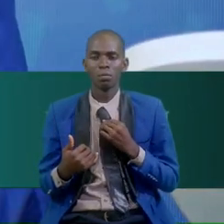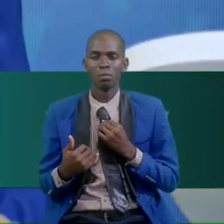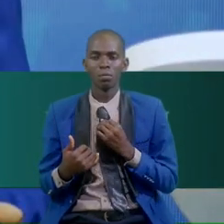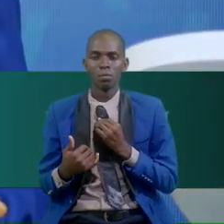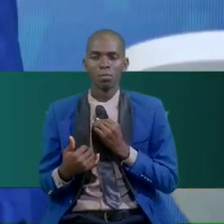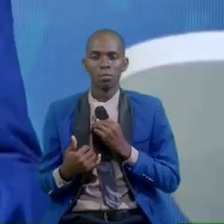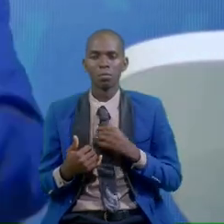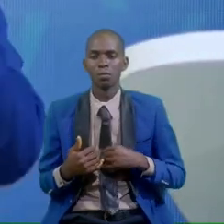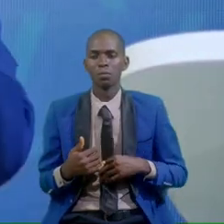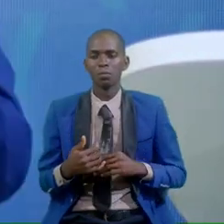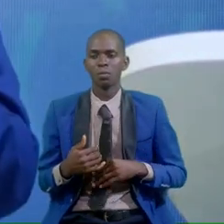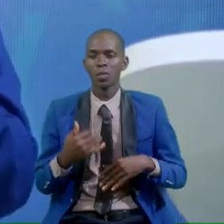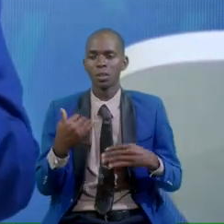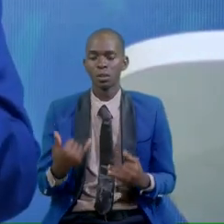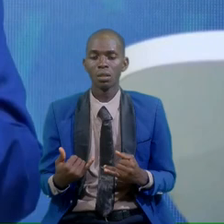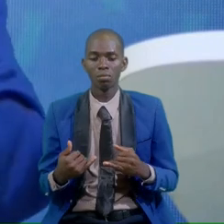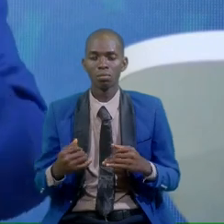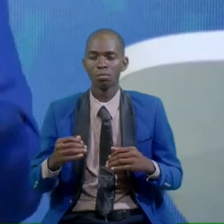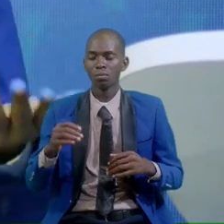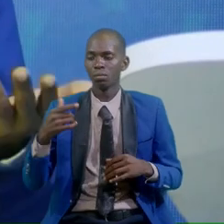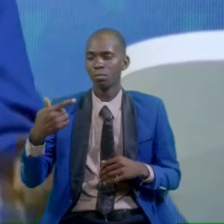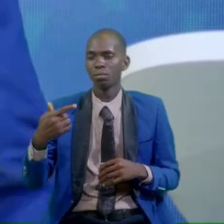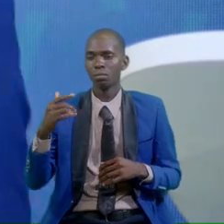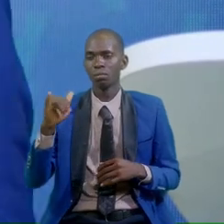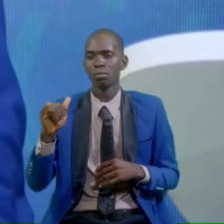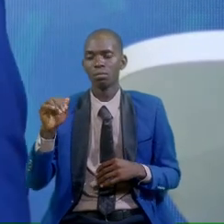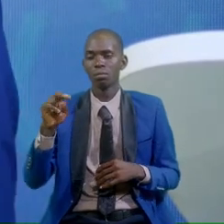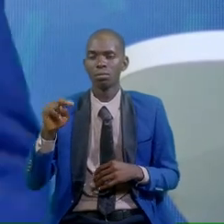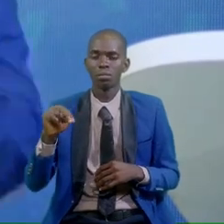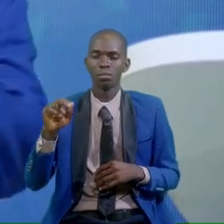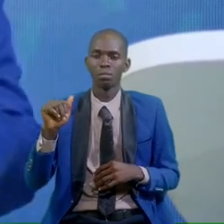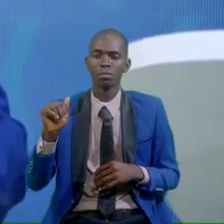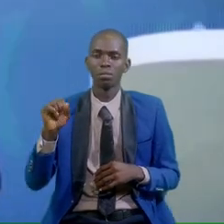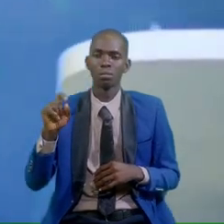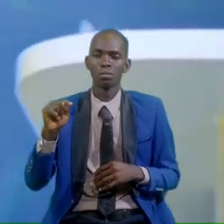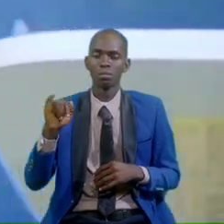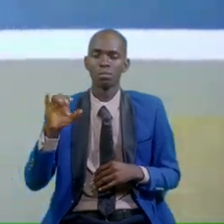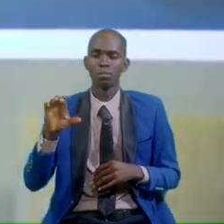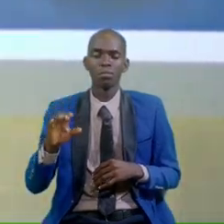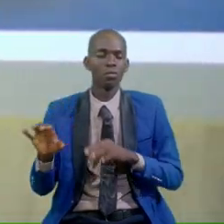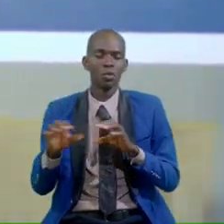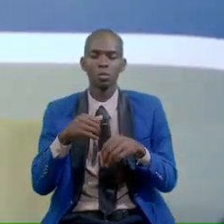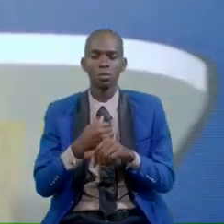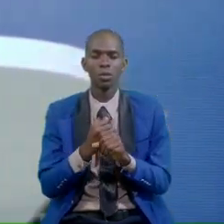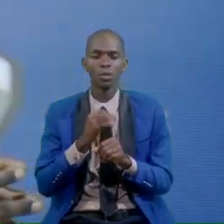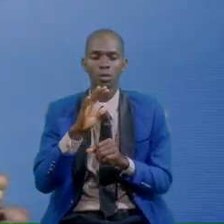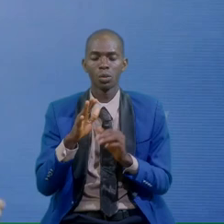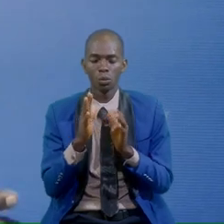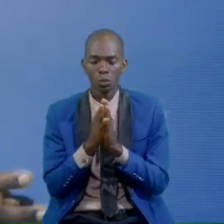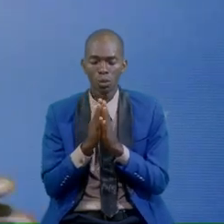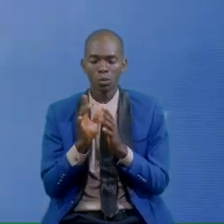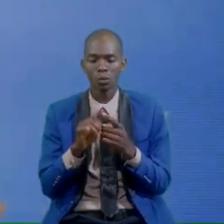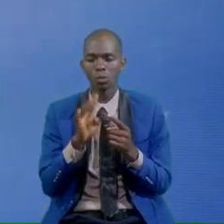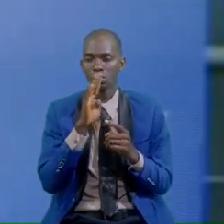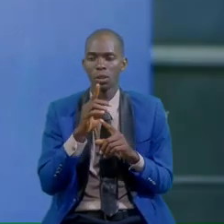a prayer fervent or to be answered. That will jump. You know, have you seen some